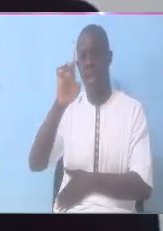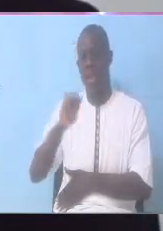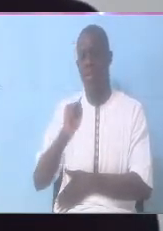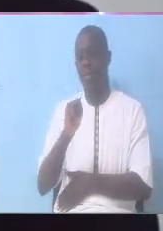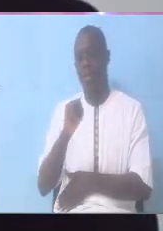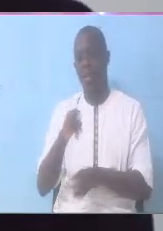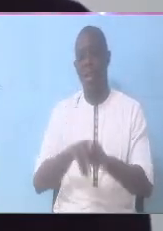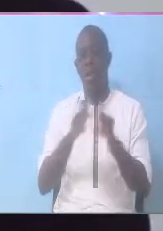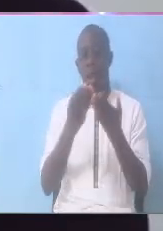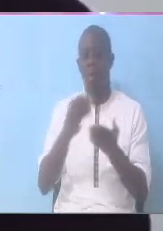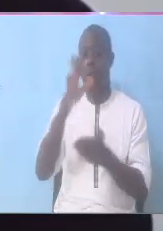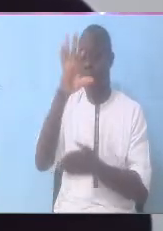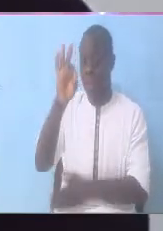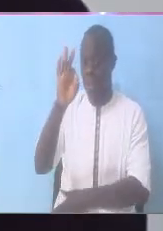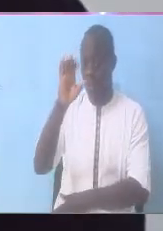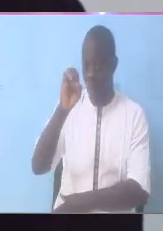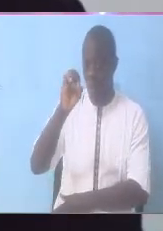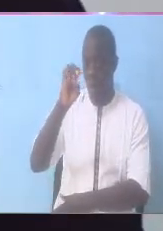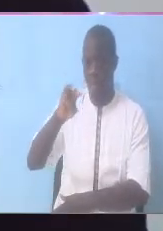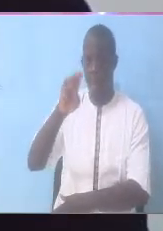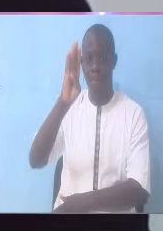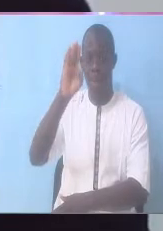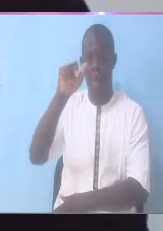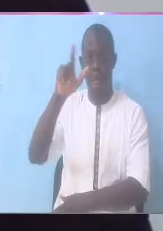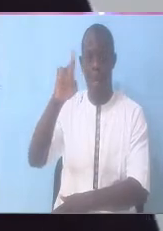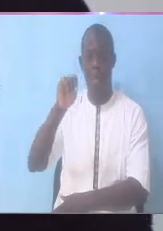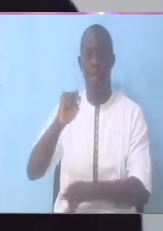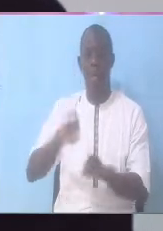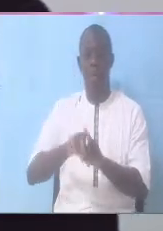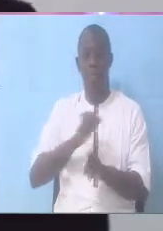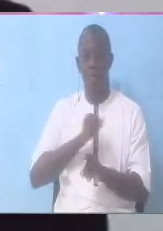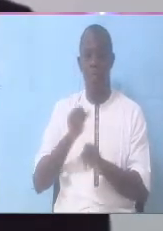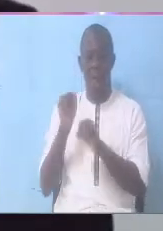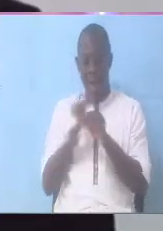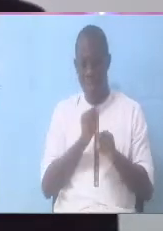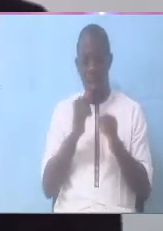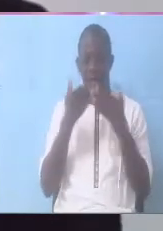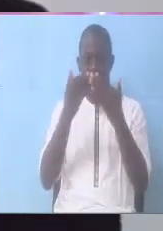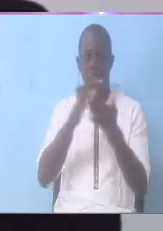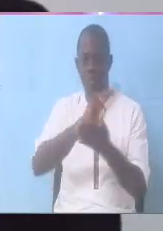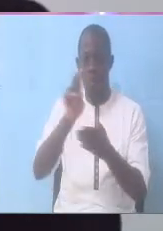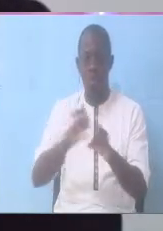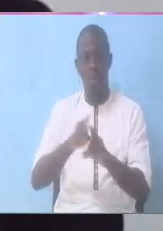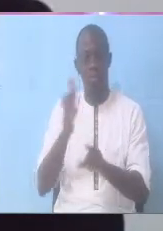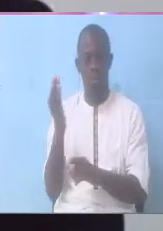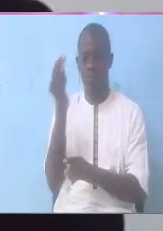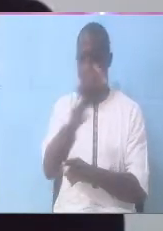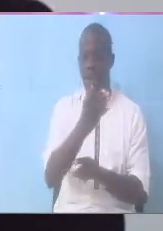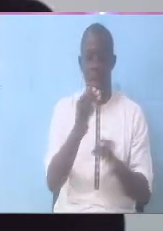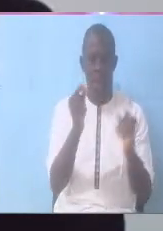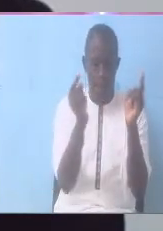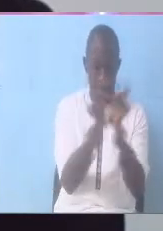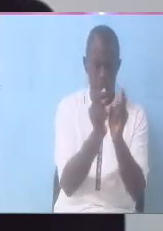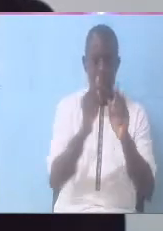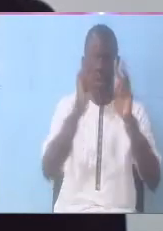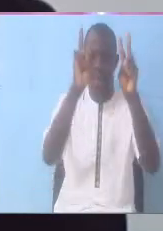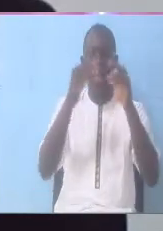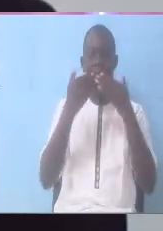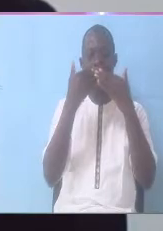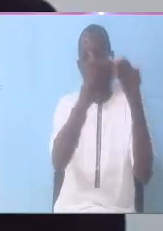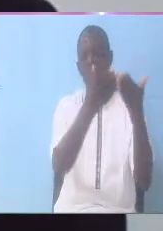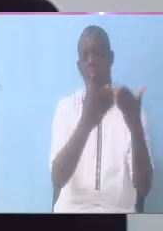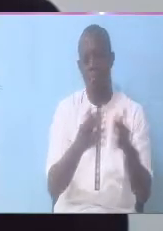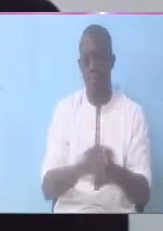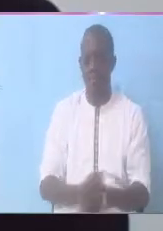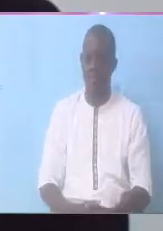So Tumbul Tamba, instead of waiting for them to dig the information, he went straight away and told Jammeh. Tumbul Tamba fanam puru janning pur kanyin kibaro bonyoto